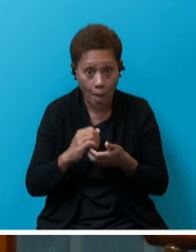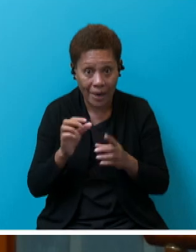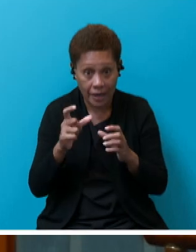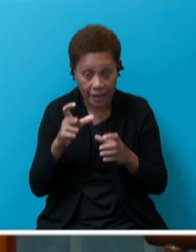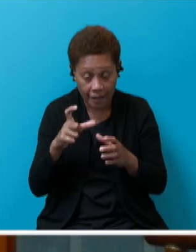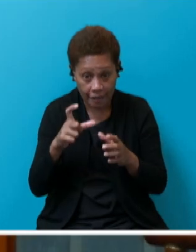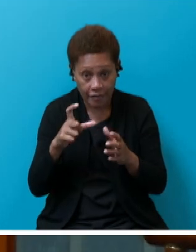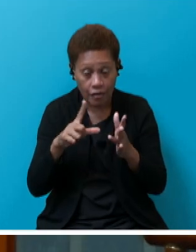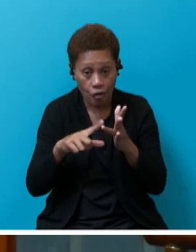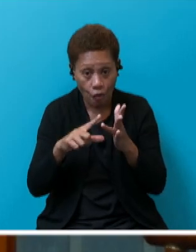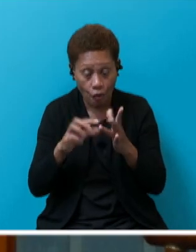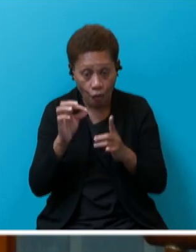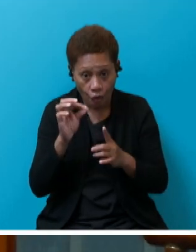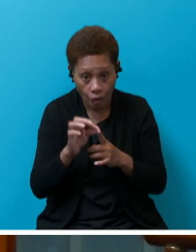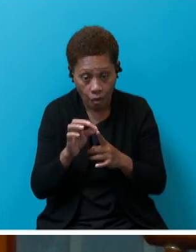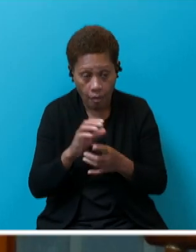and